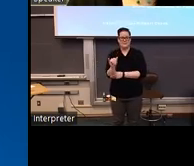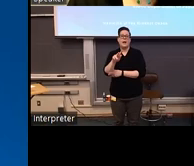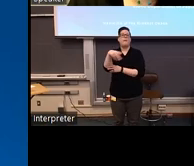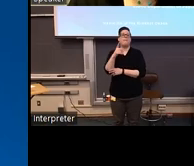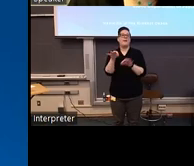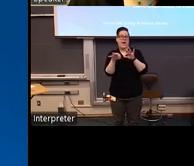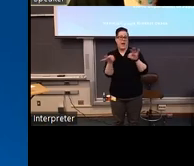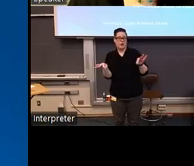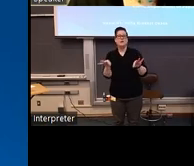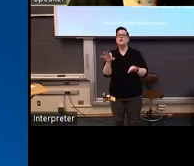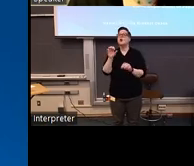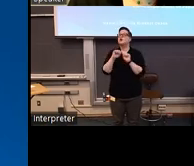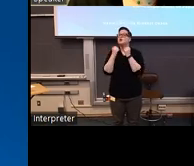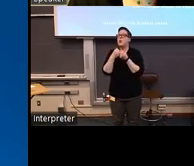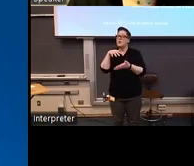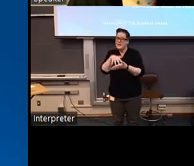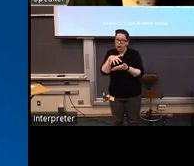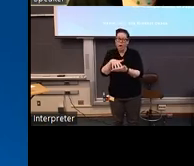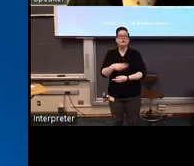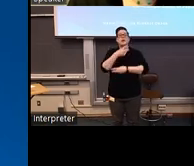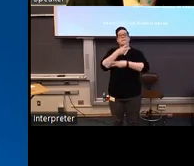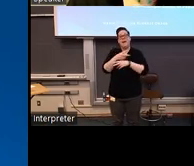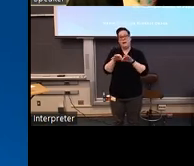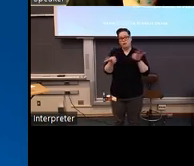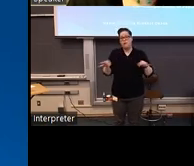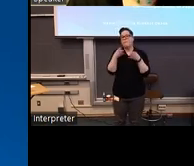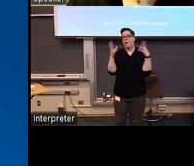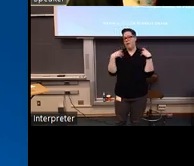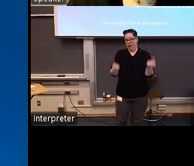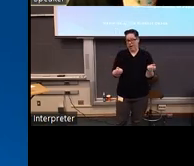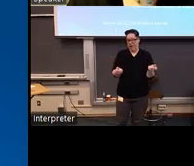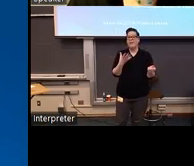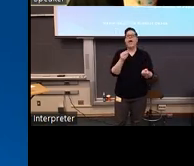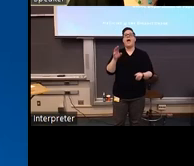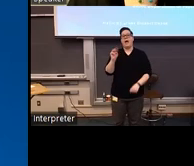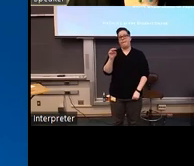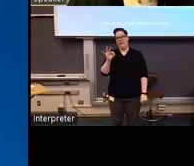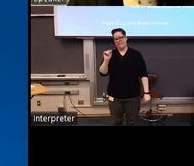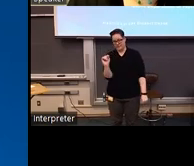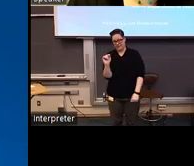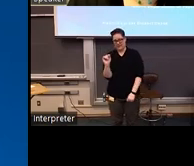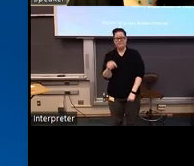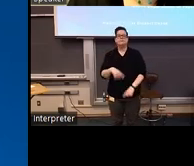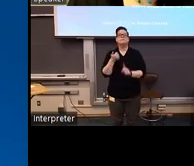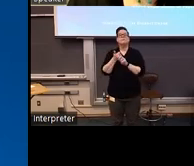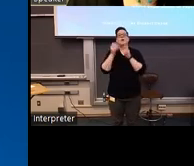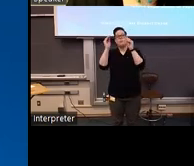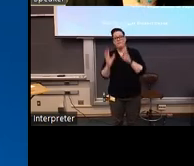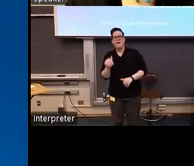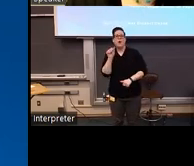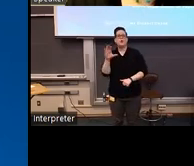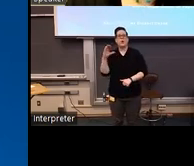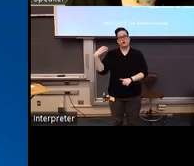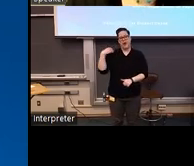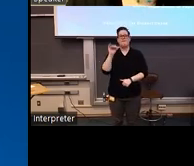in sociology and has a master's degree in public health and in marriage and family therapy. She is professor and associate chair of